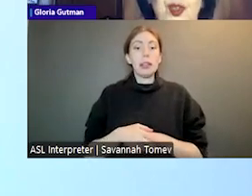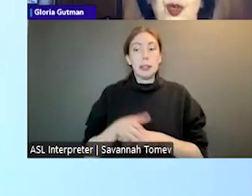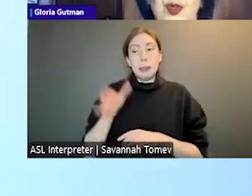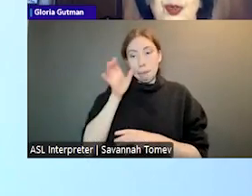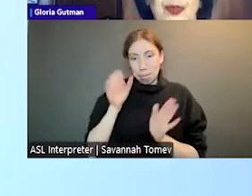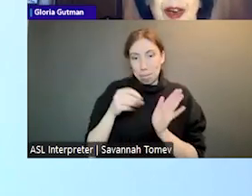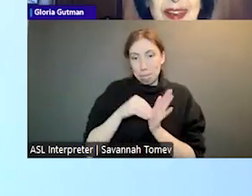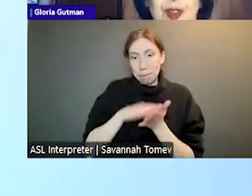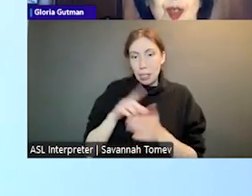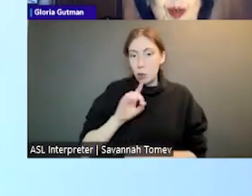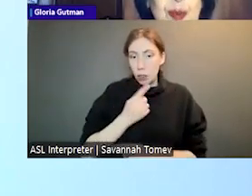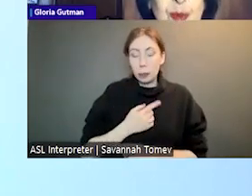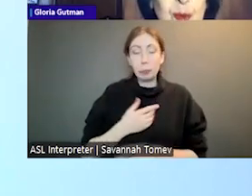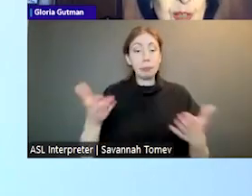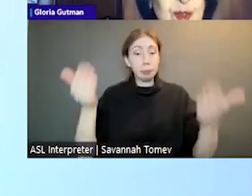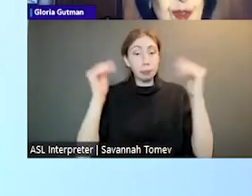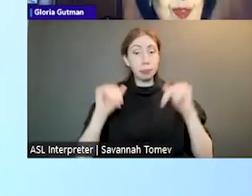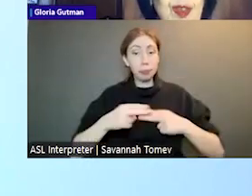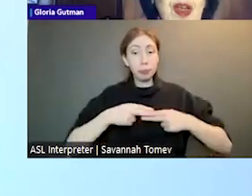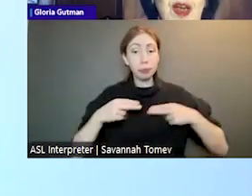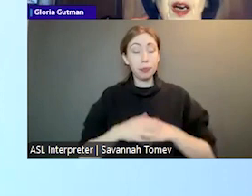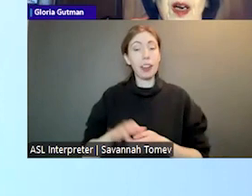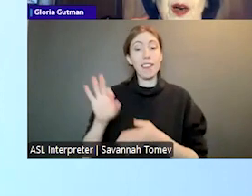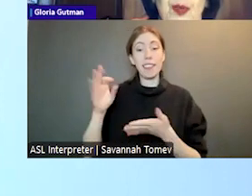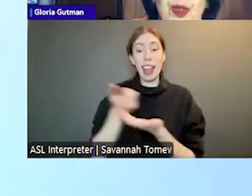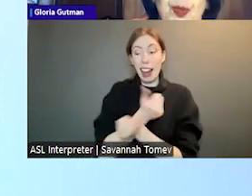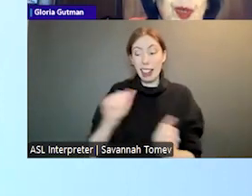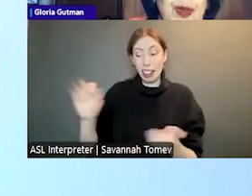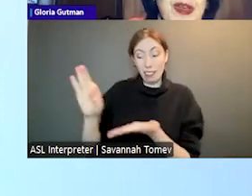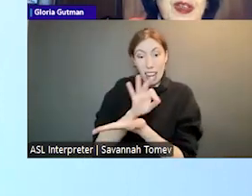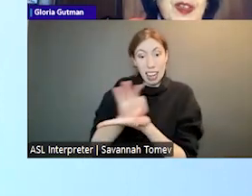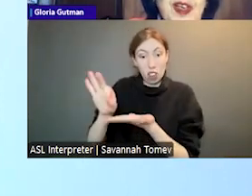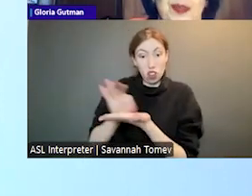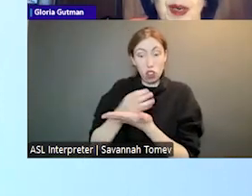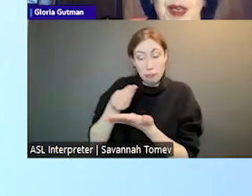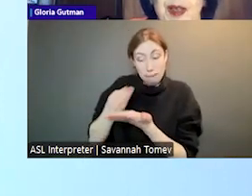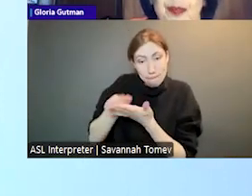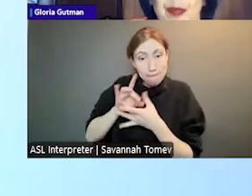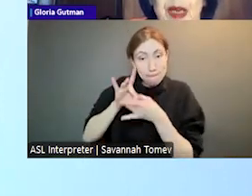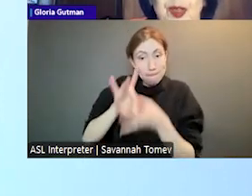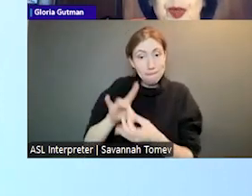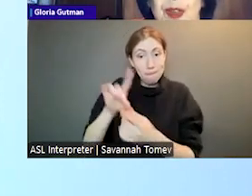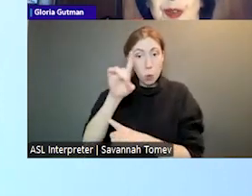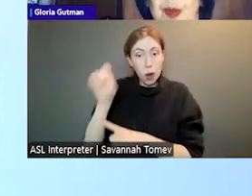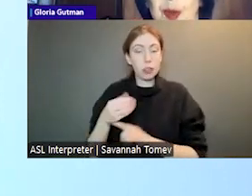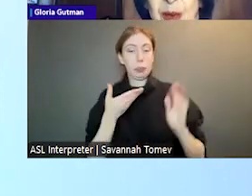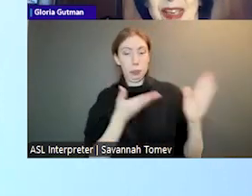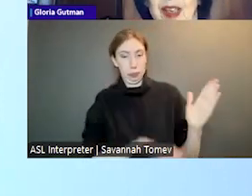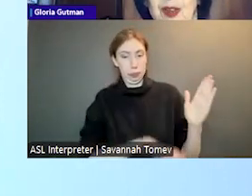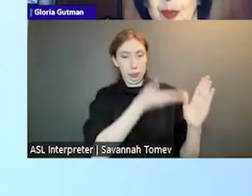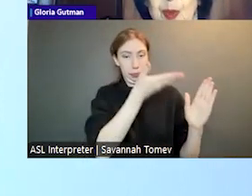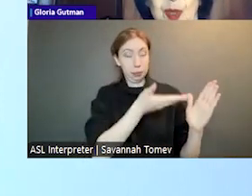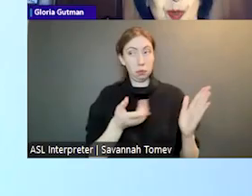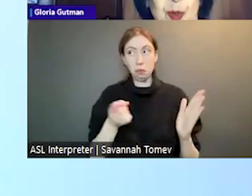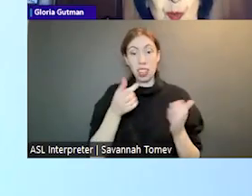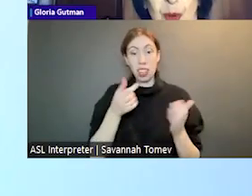This shows you financial abuse questions, which were, did anybody make you give them your money,